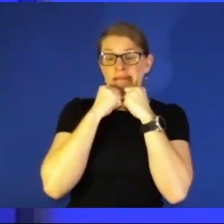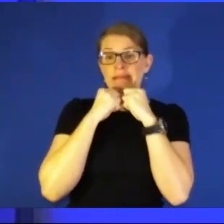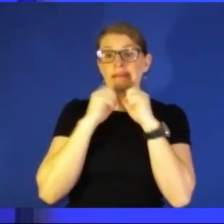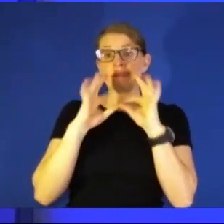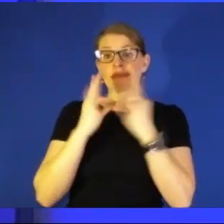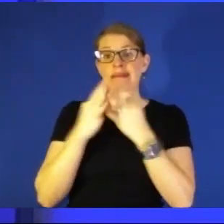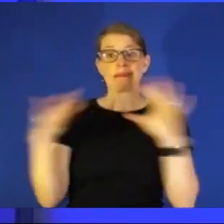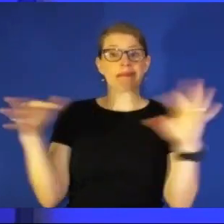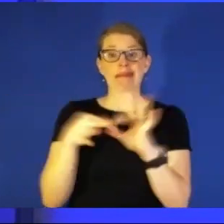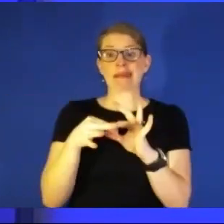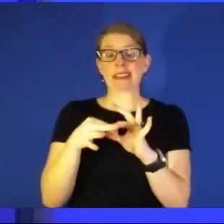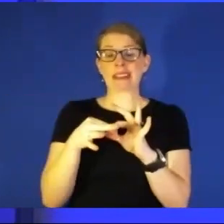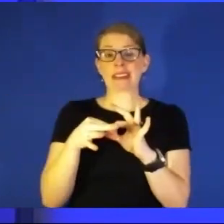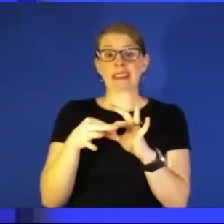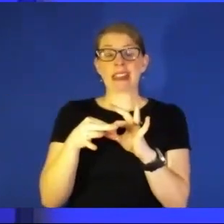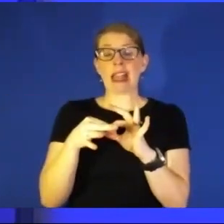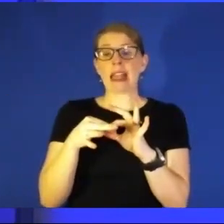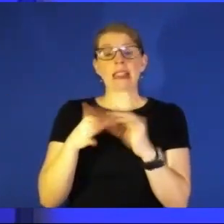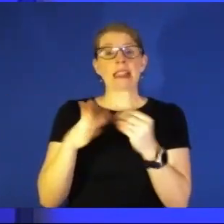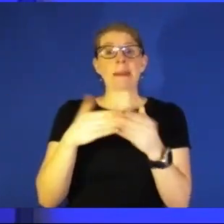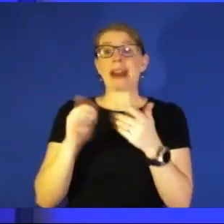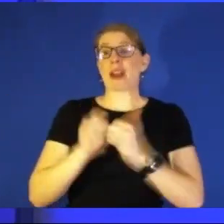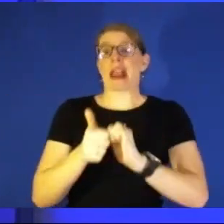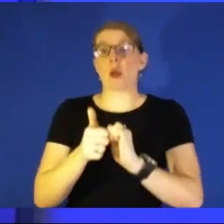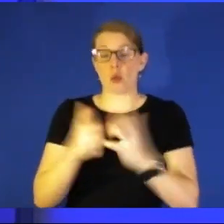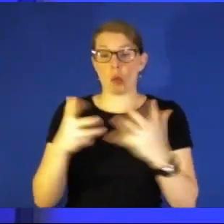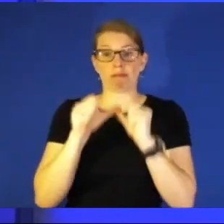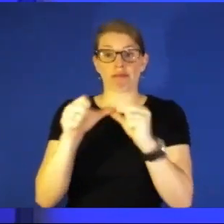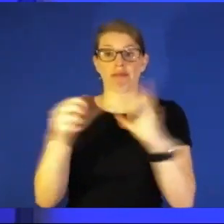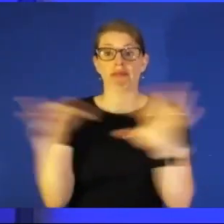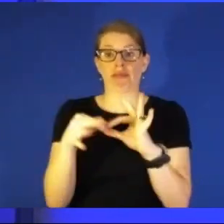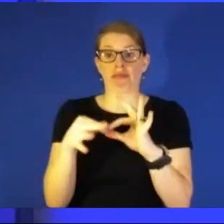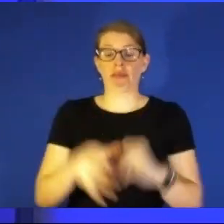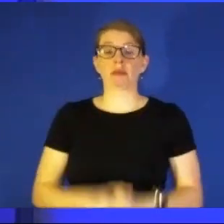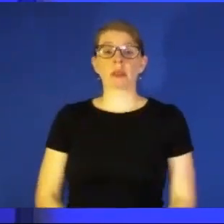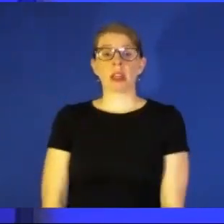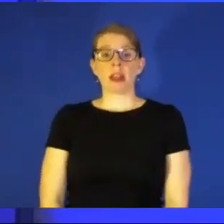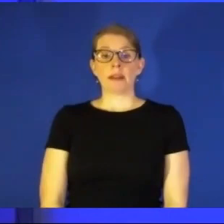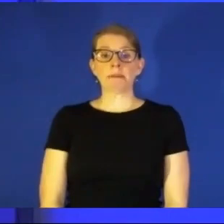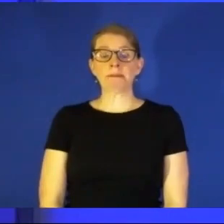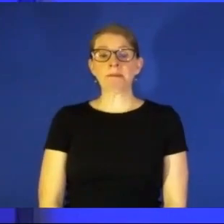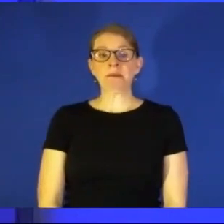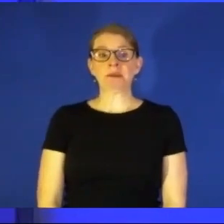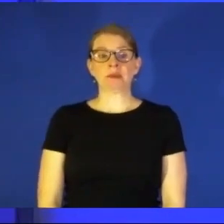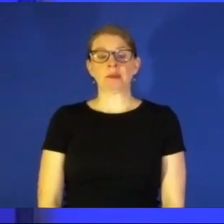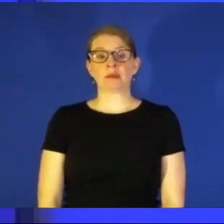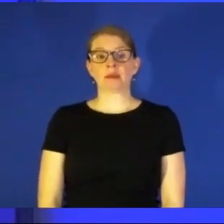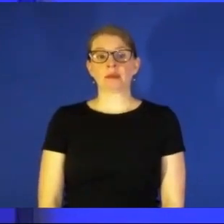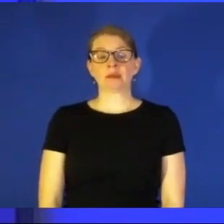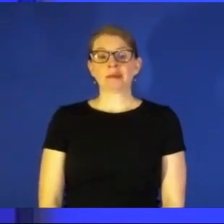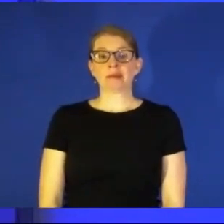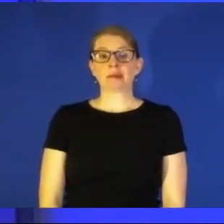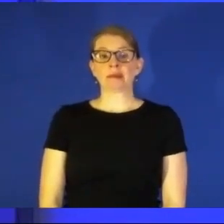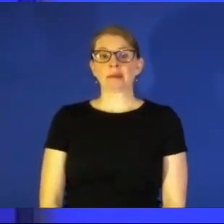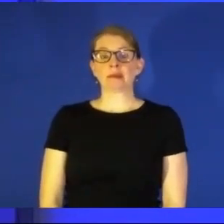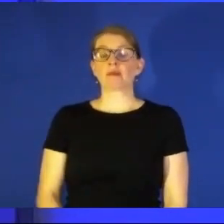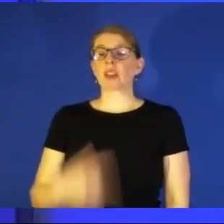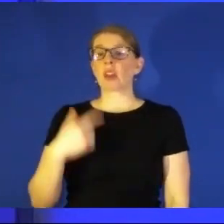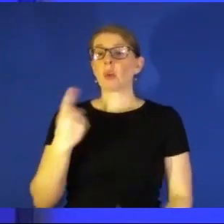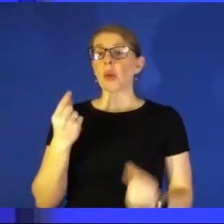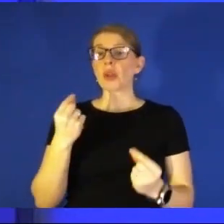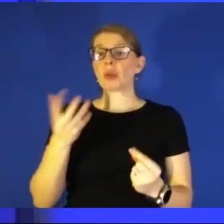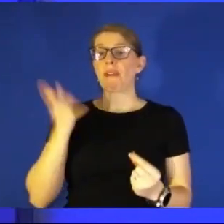And so part of what we've done and did early on is we just made rounds with